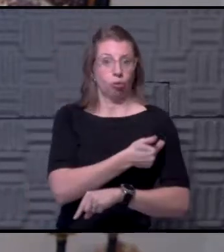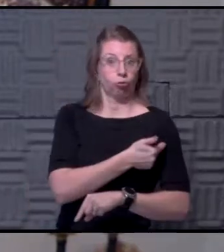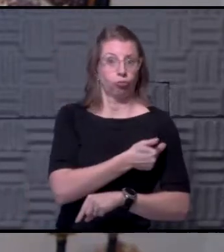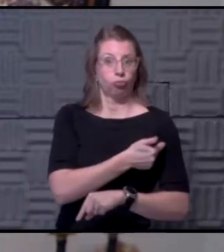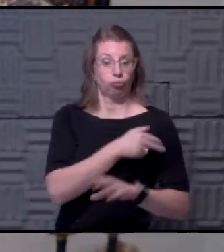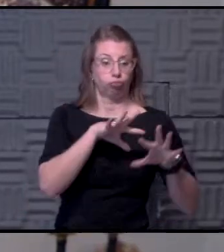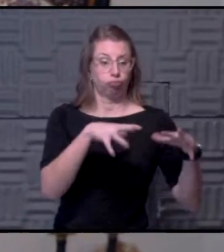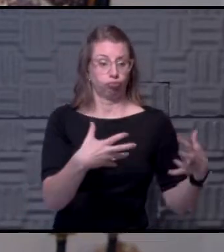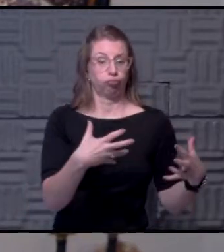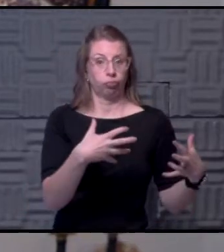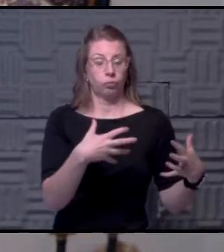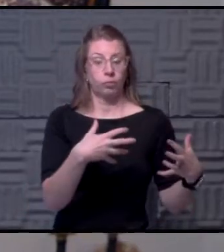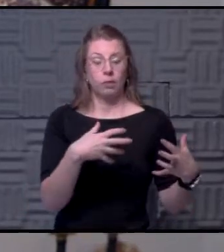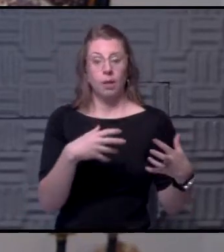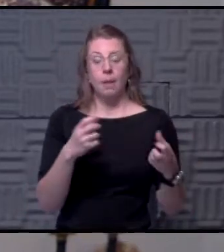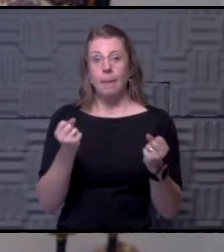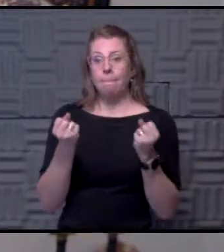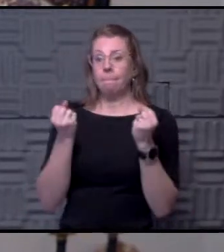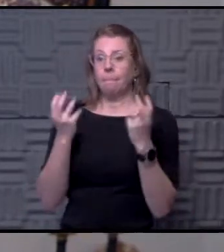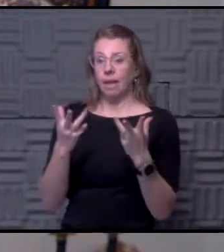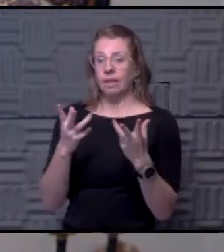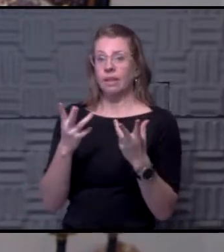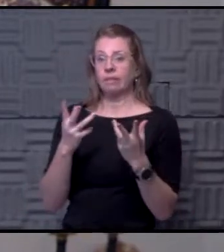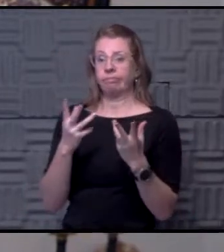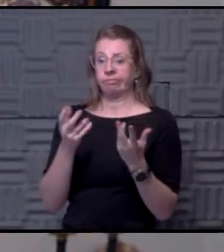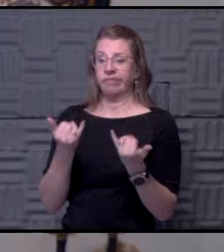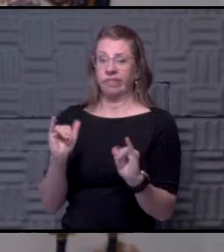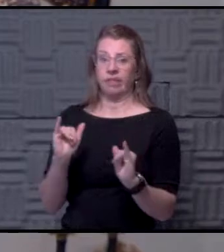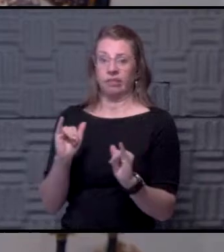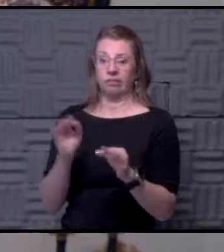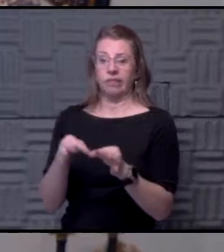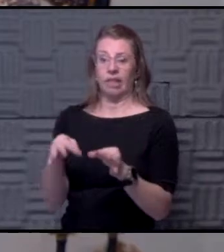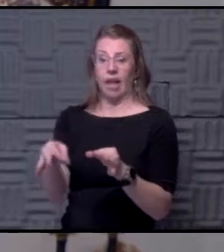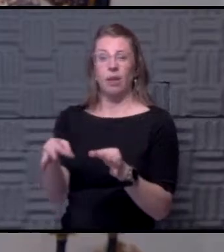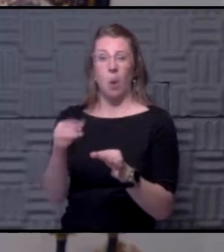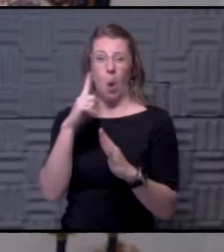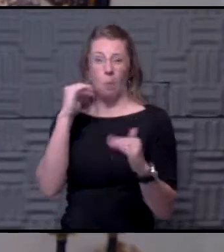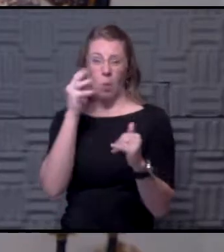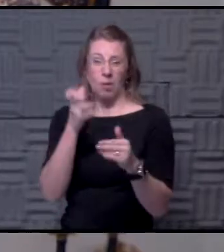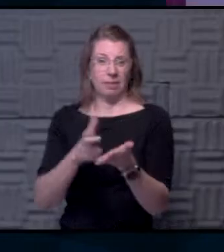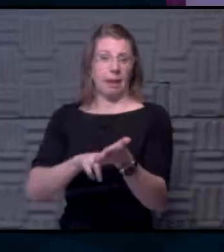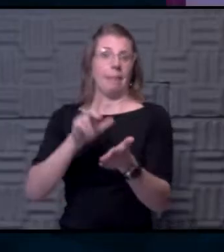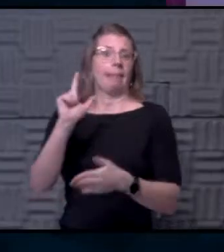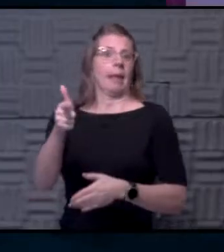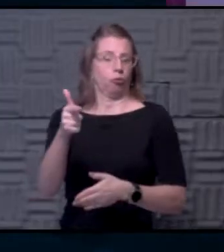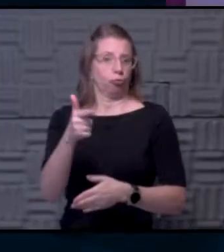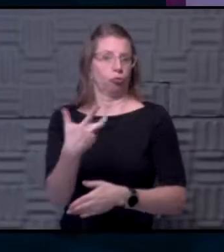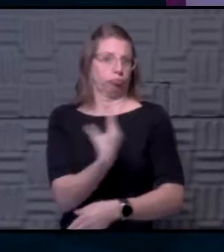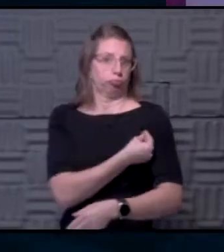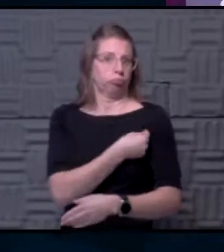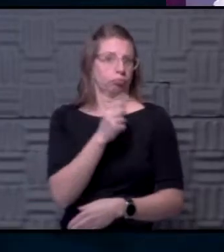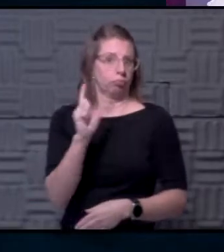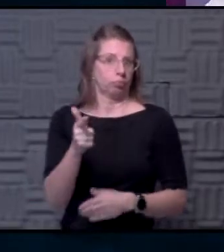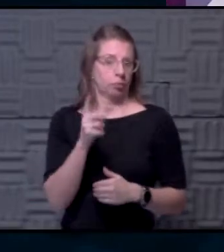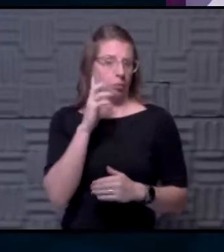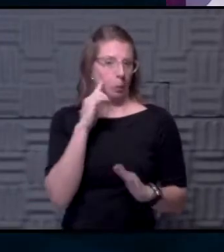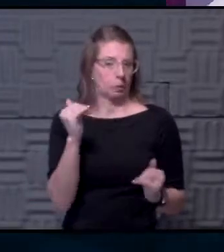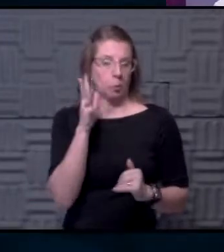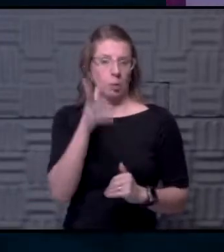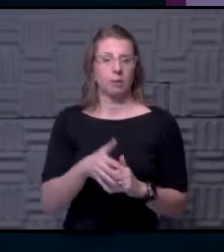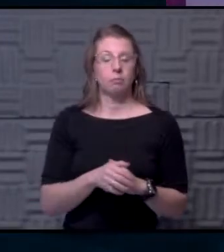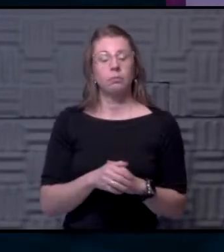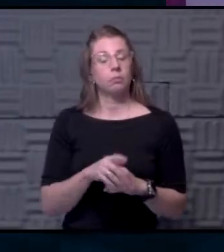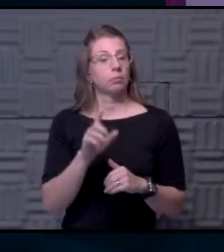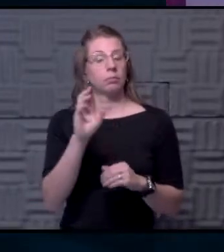those that are choosing to delay it that will still sign up and get it in the future. I think that, and it's clearly